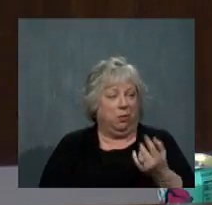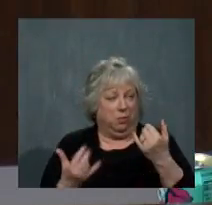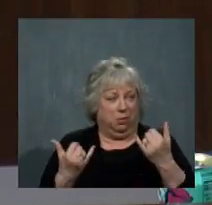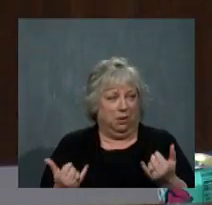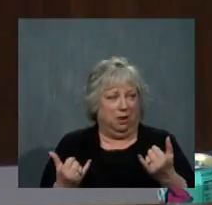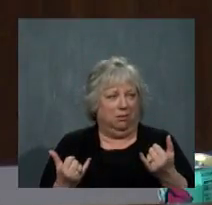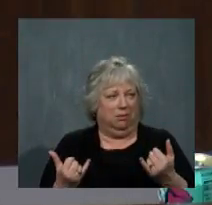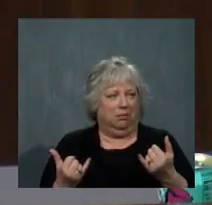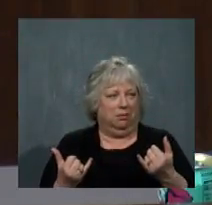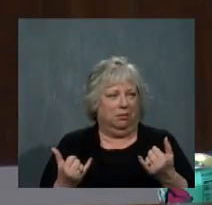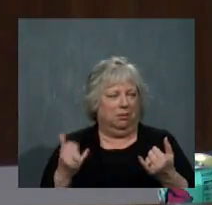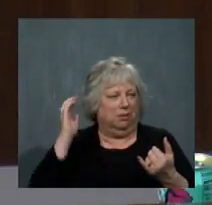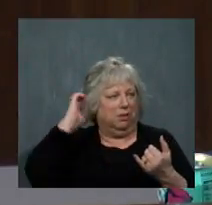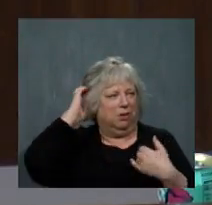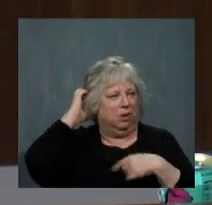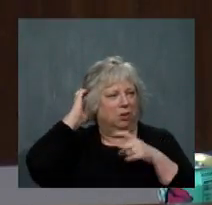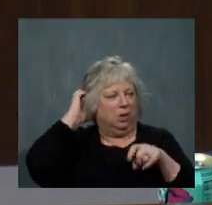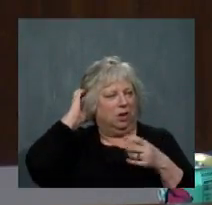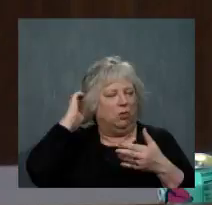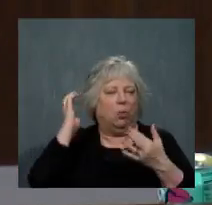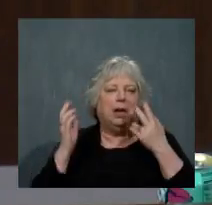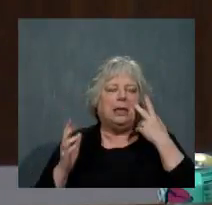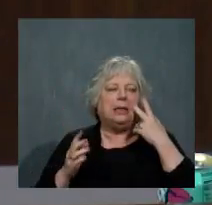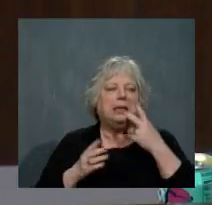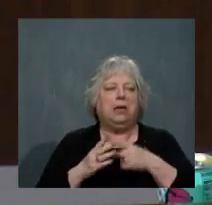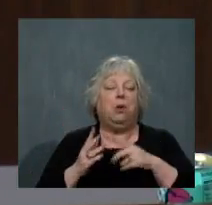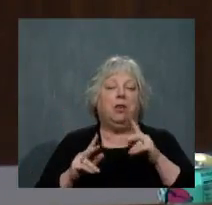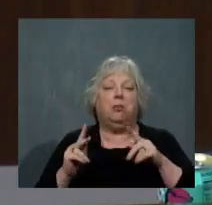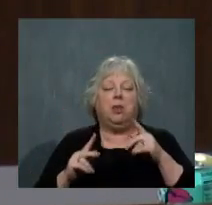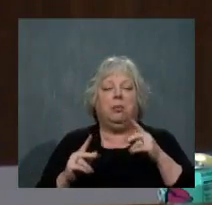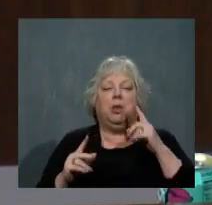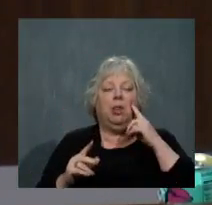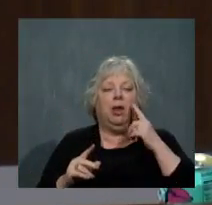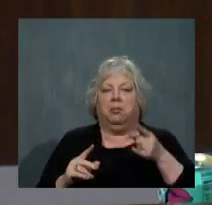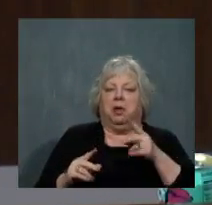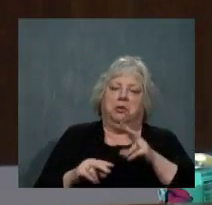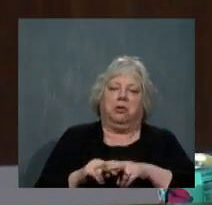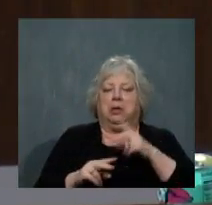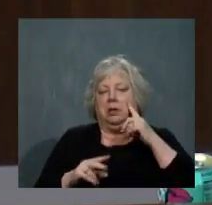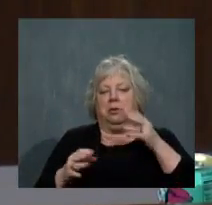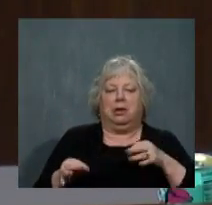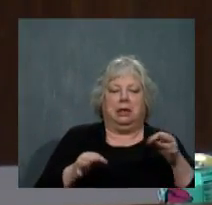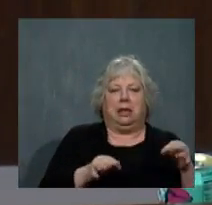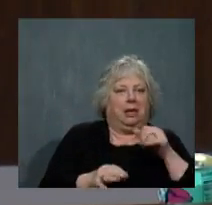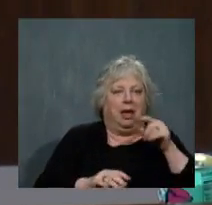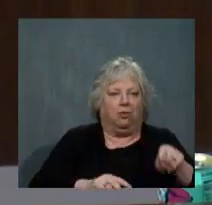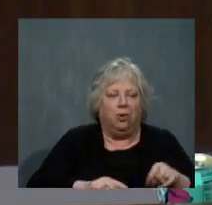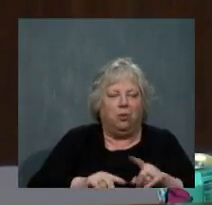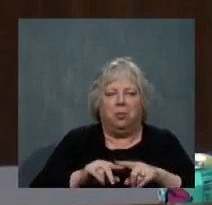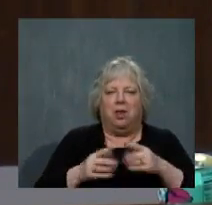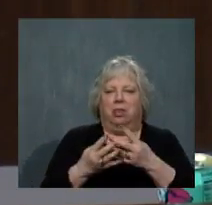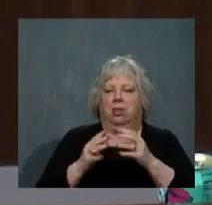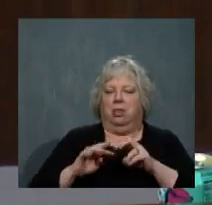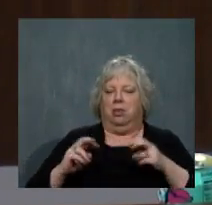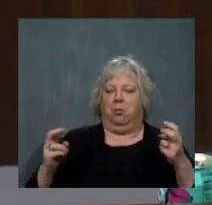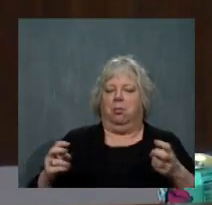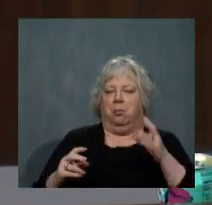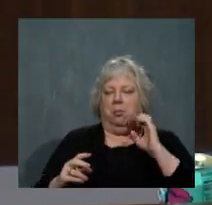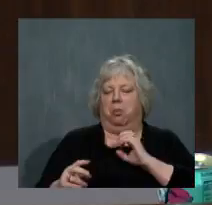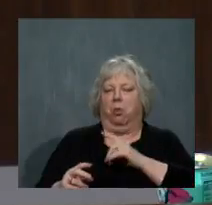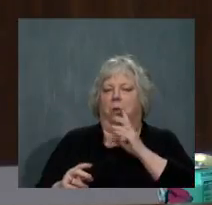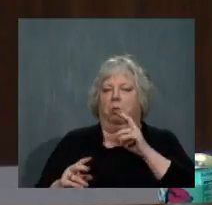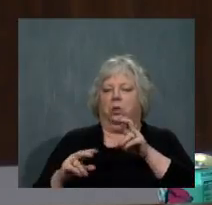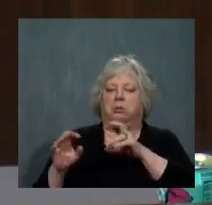now. We need to wait and see what the residents are going to do. I mean, you all are sitting here deciding, and not you, but this board will